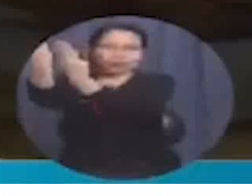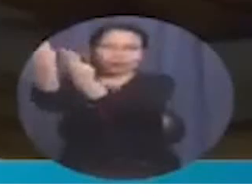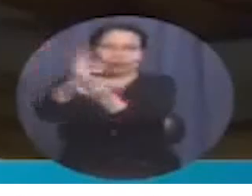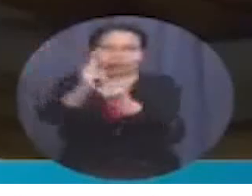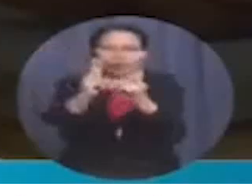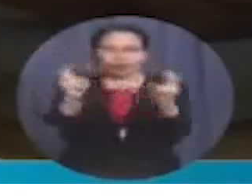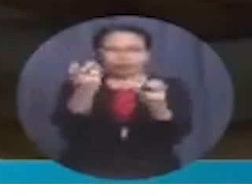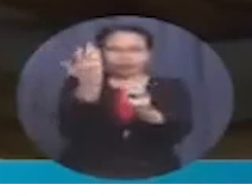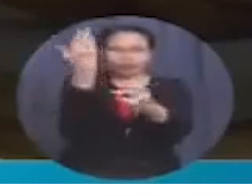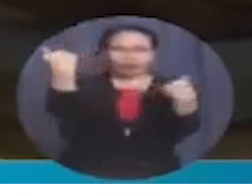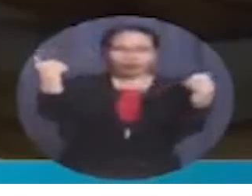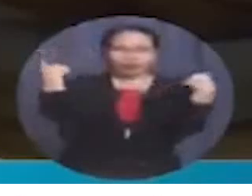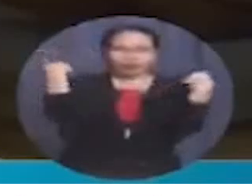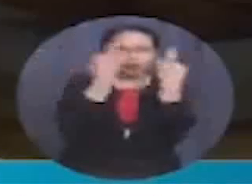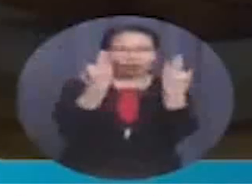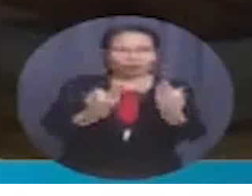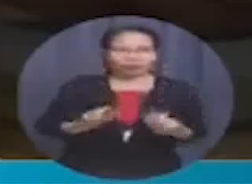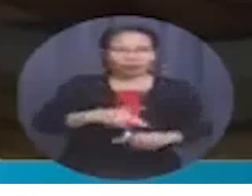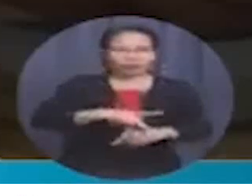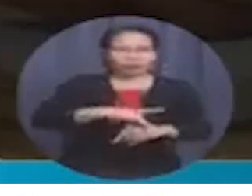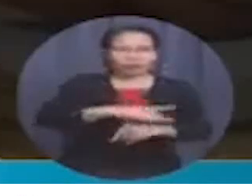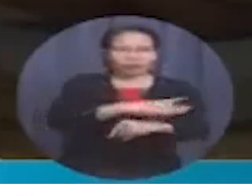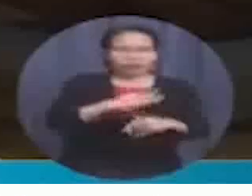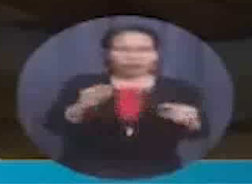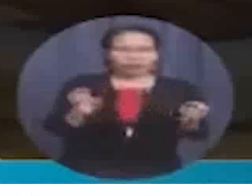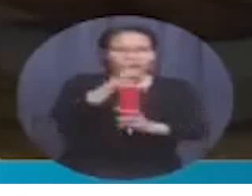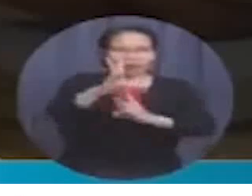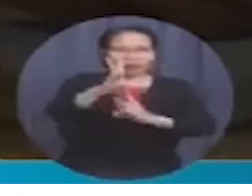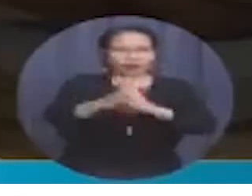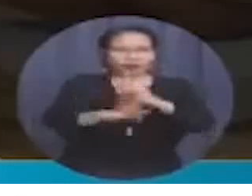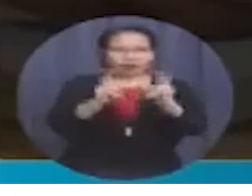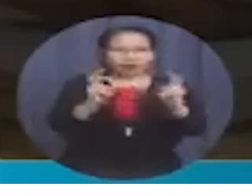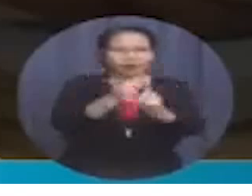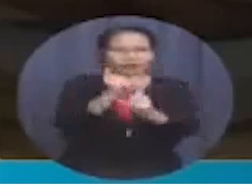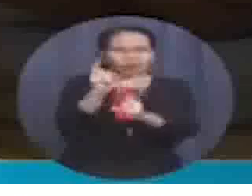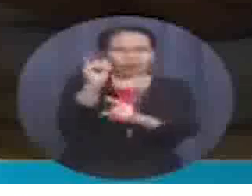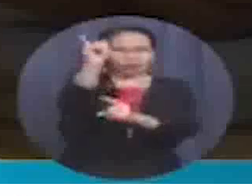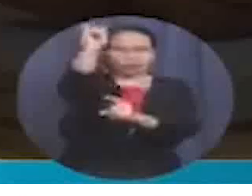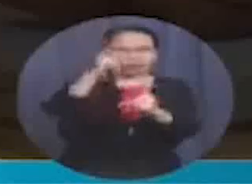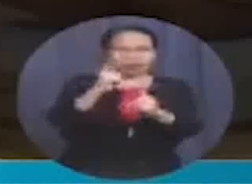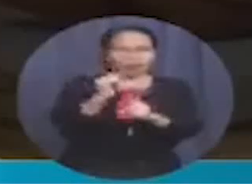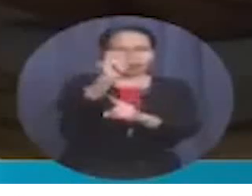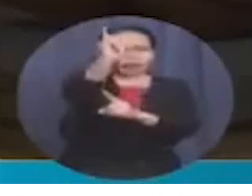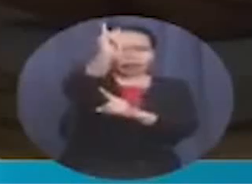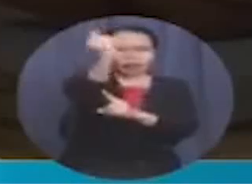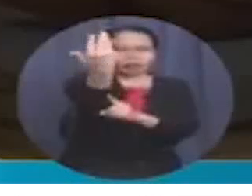or even thou hadst formed the earth and the world, even from everlasting